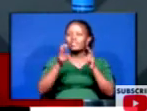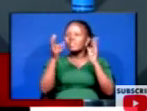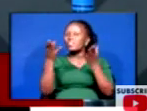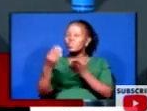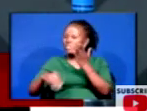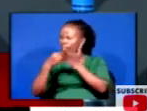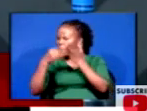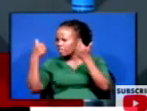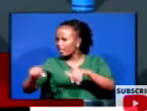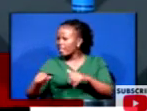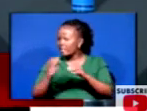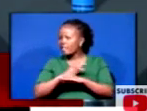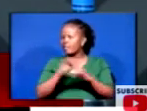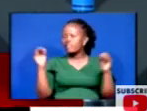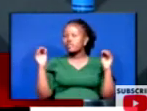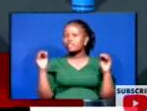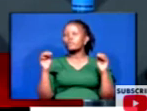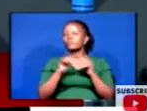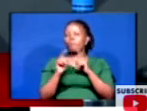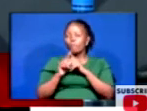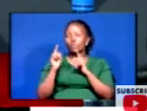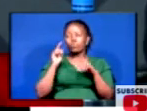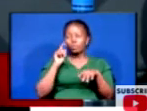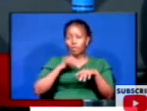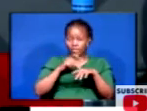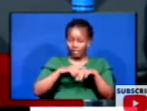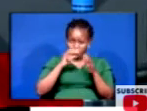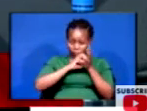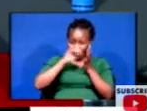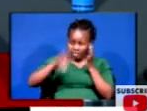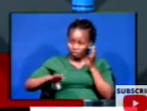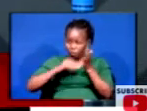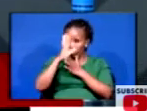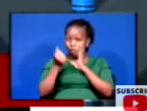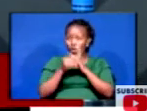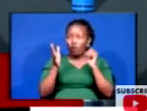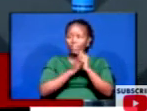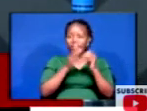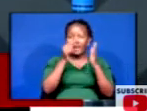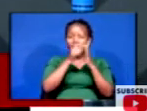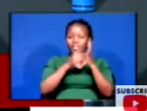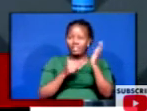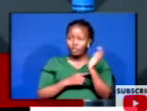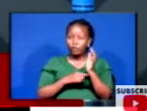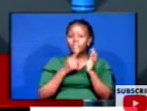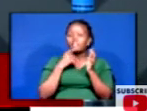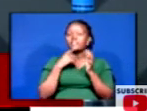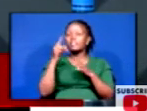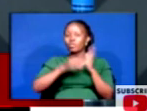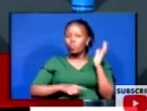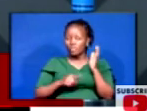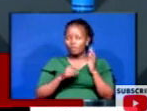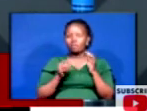issues. And in their dismissal of the issues, they said dismissal was unanimous. So